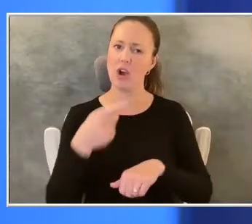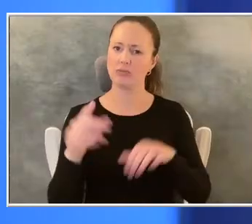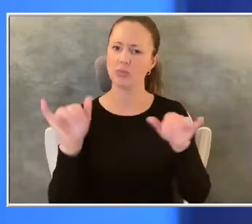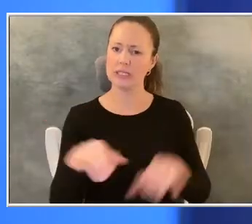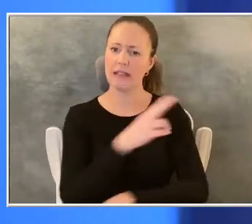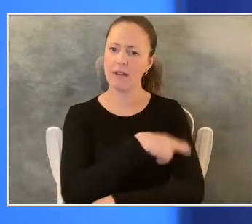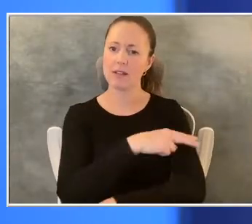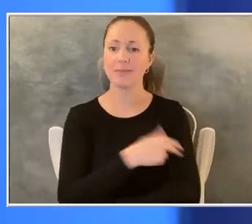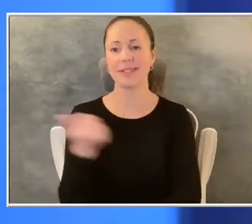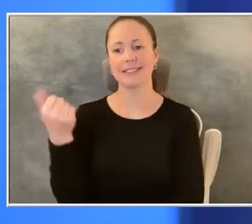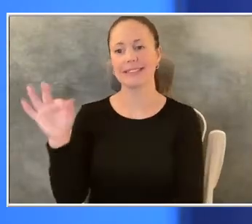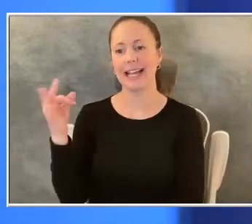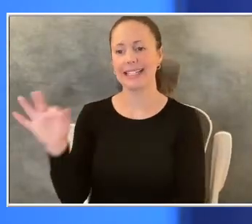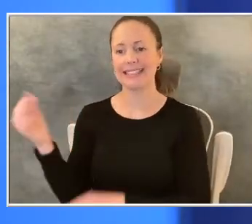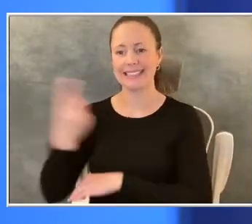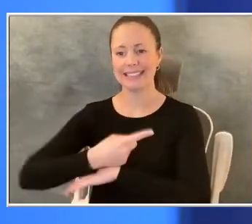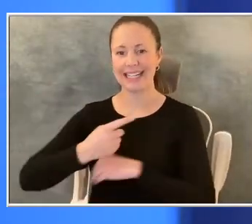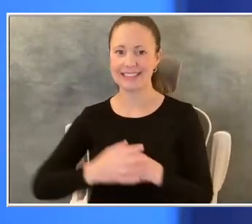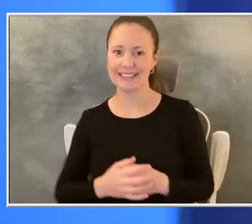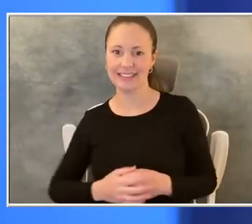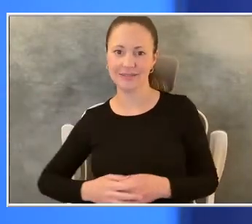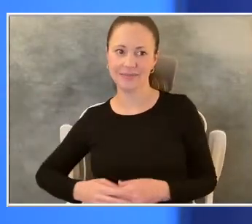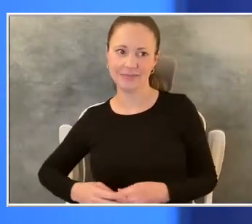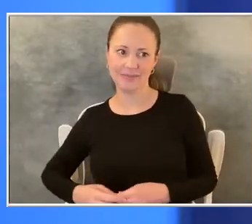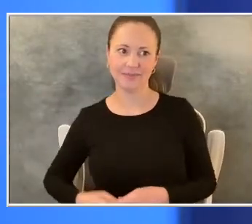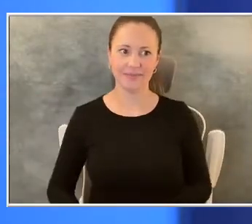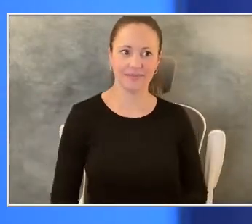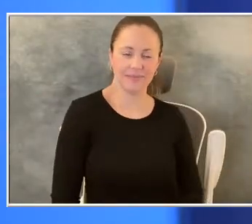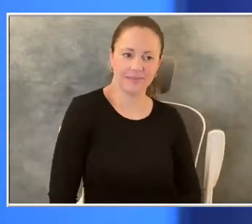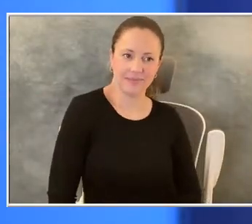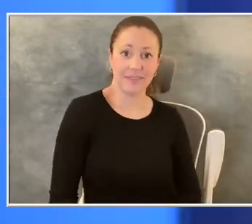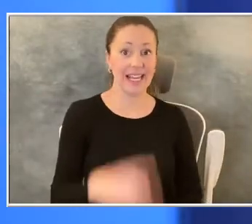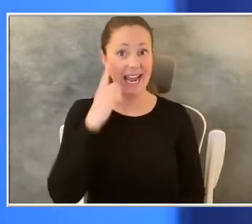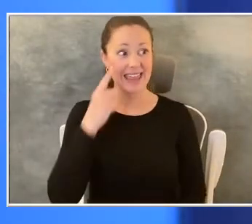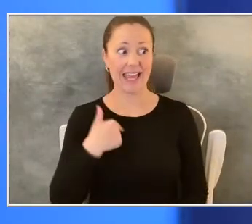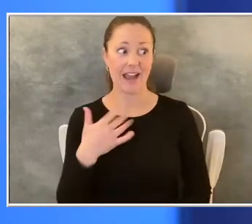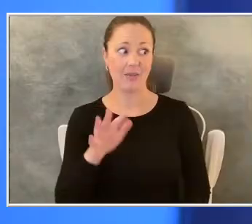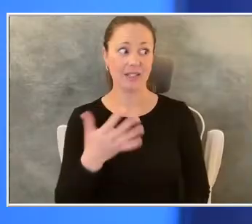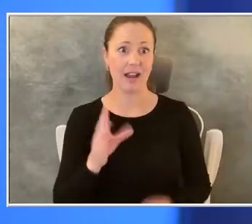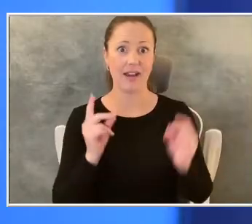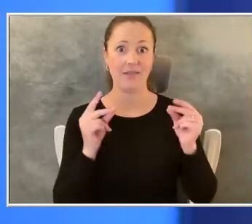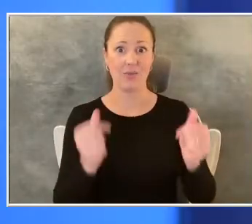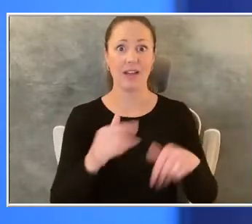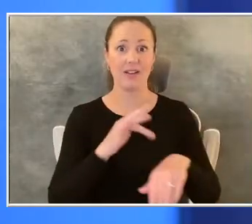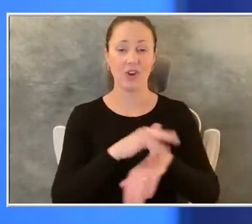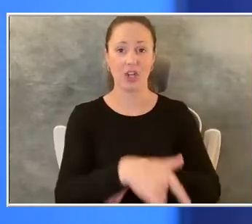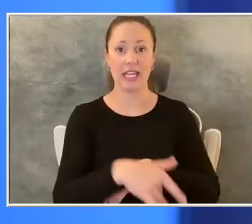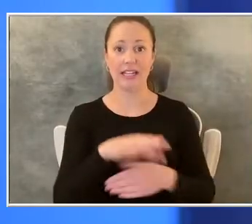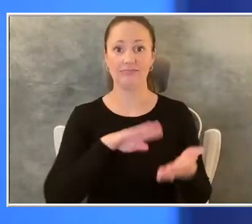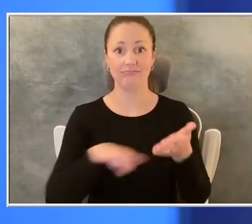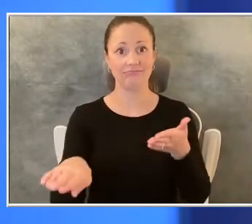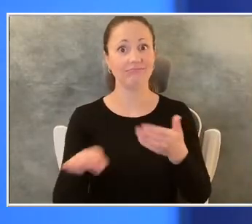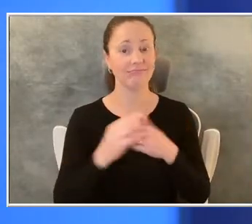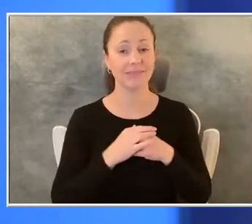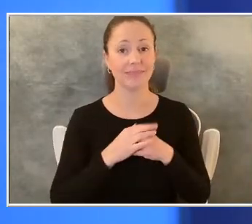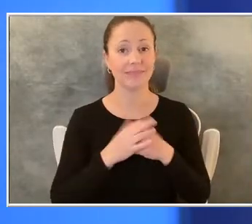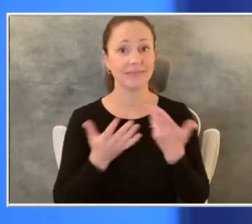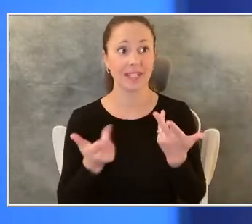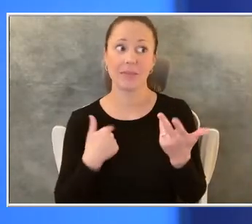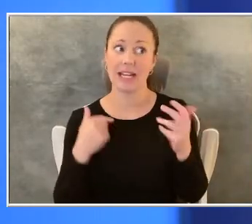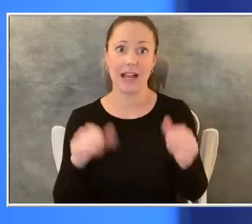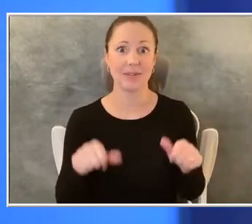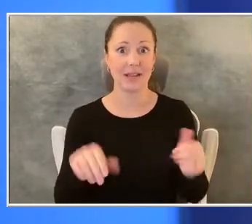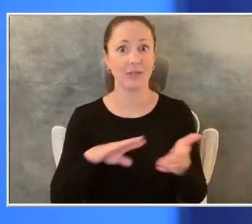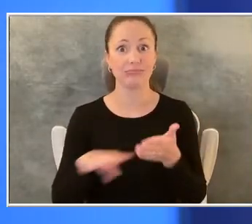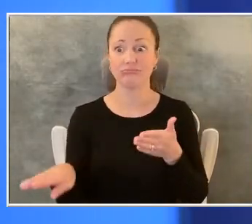I think I was a quick one to get out. From what I hear, I was able to get out,